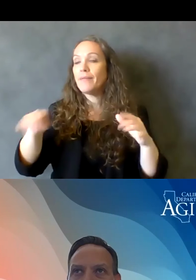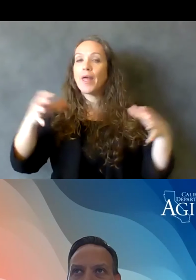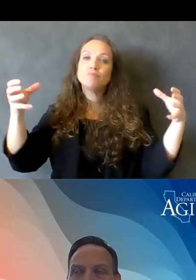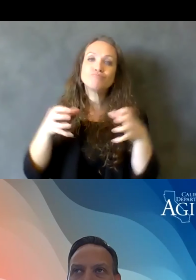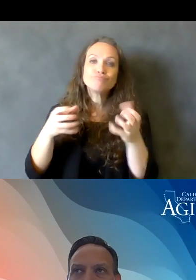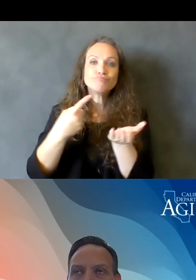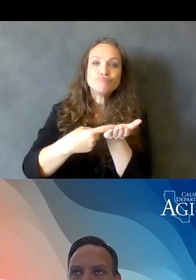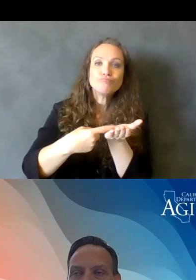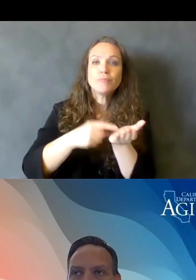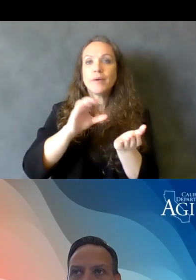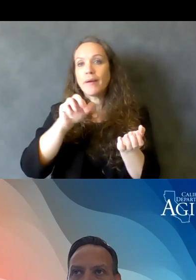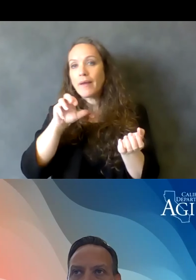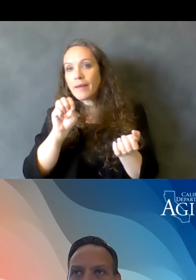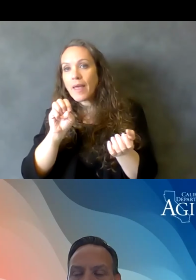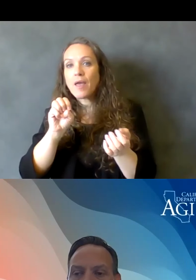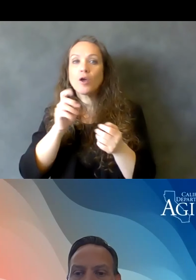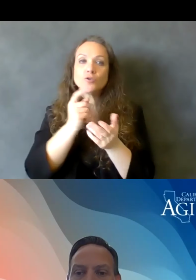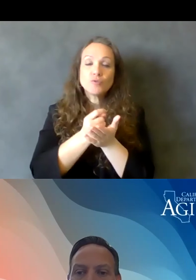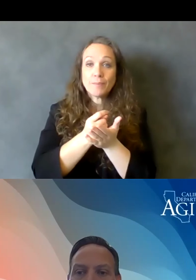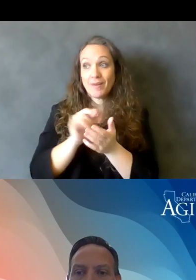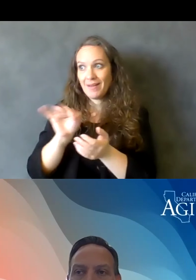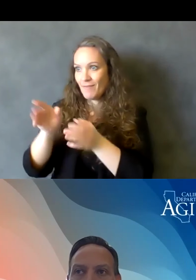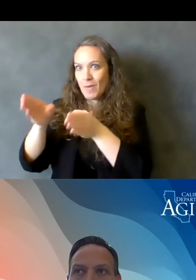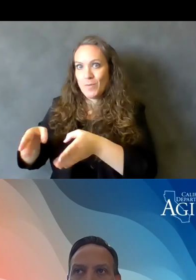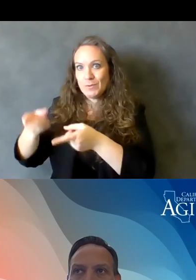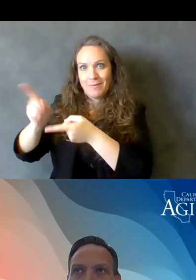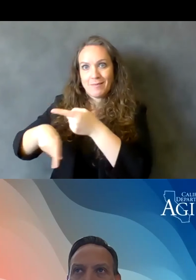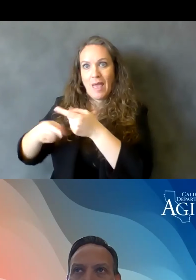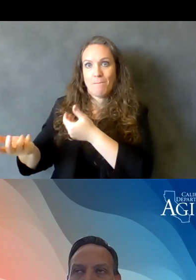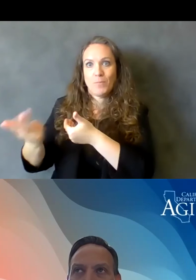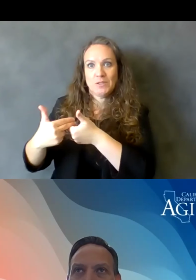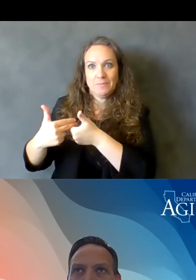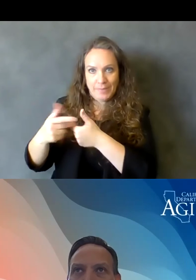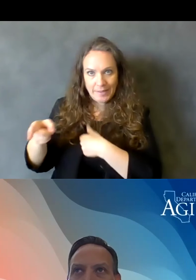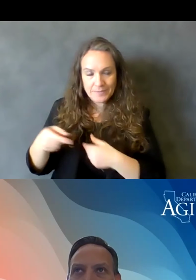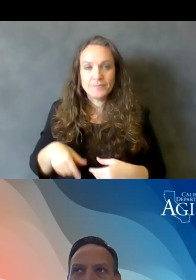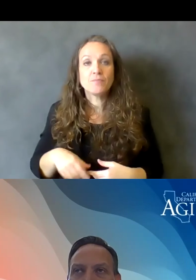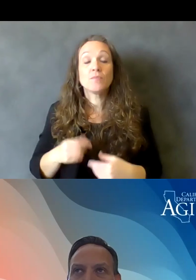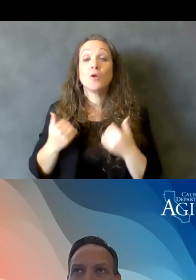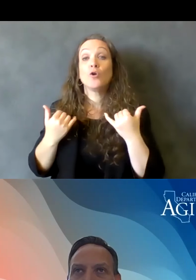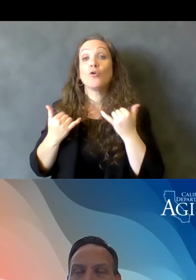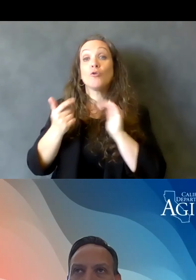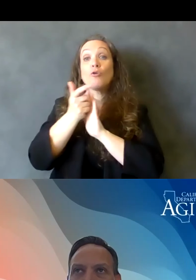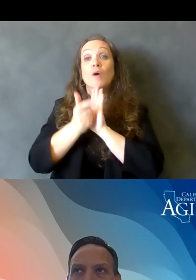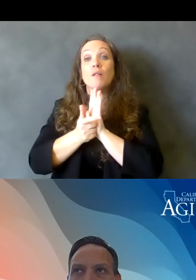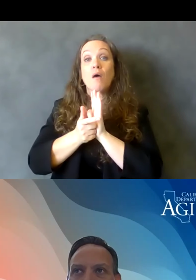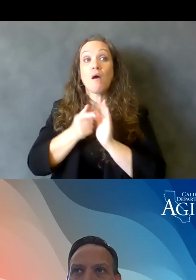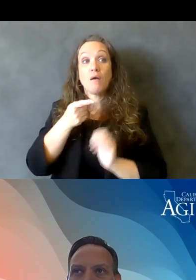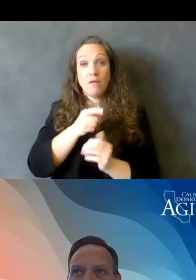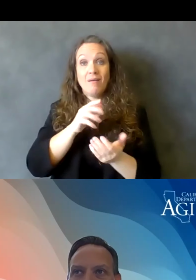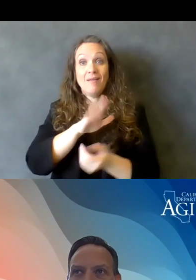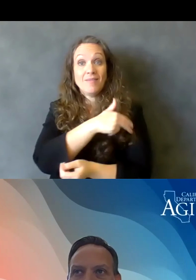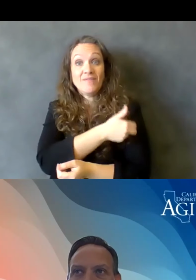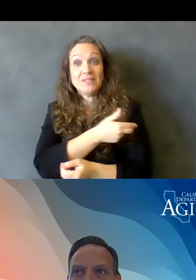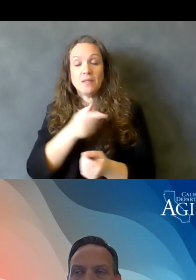for residents when they're incapacitated. Under current law, the facilities are required to have what's known as